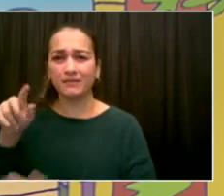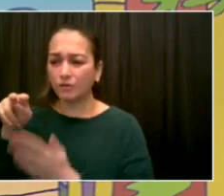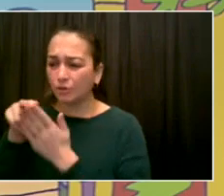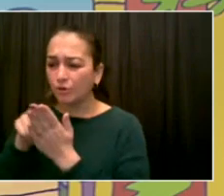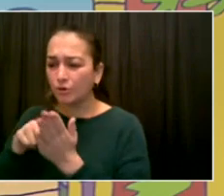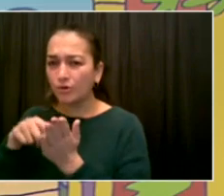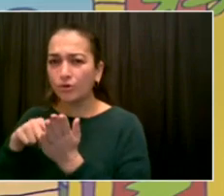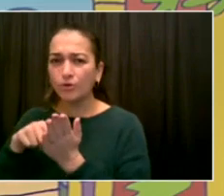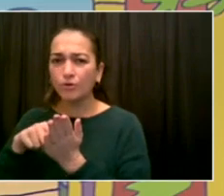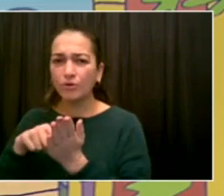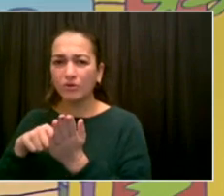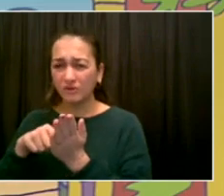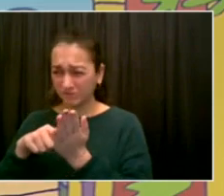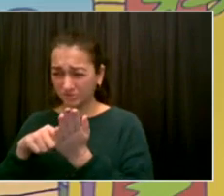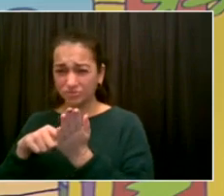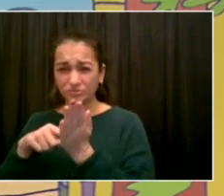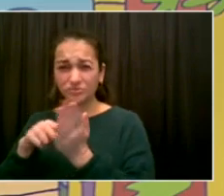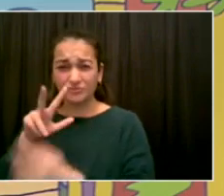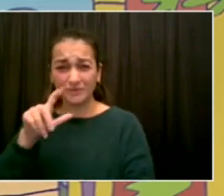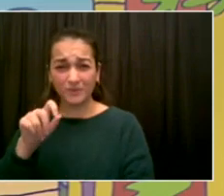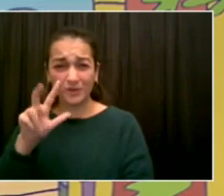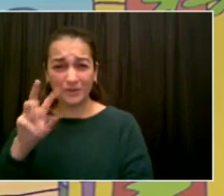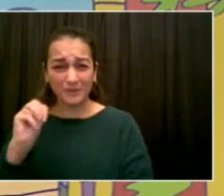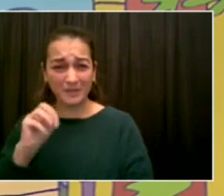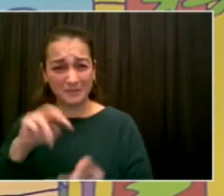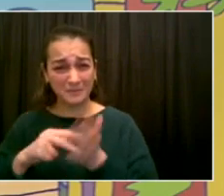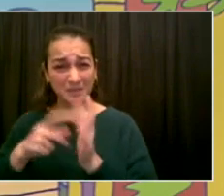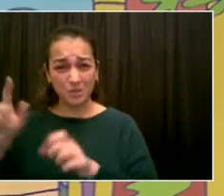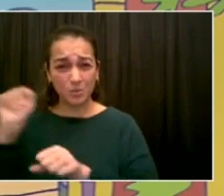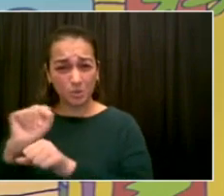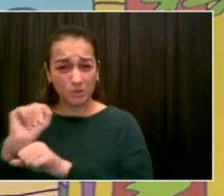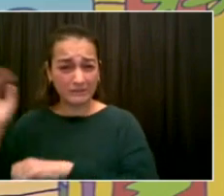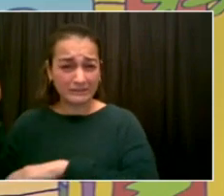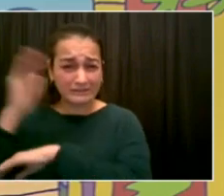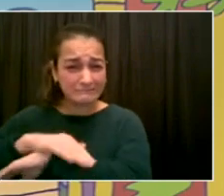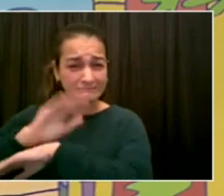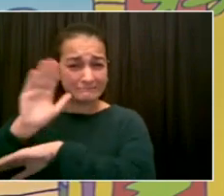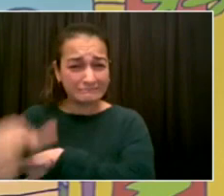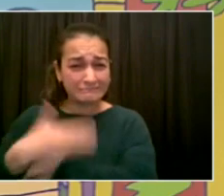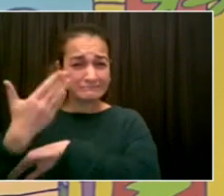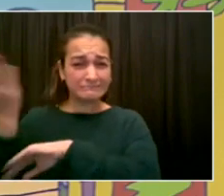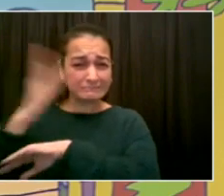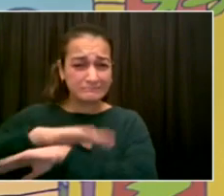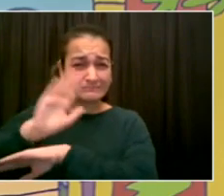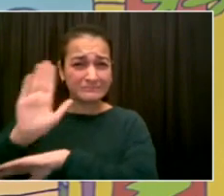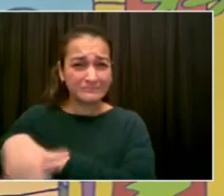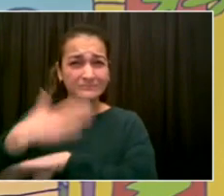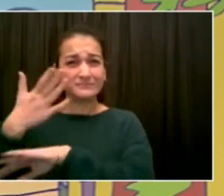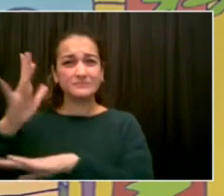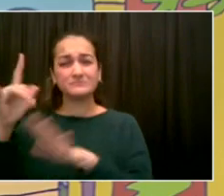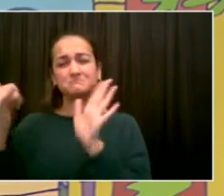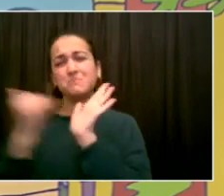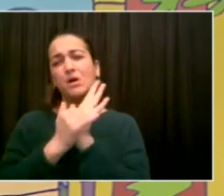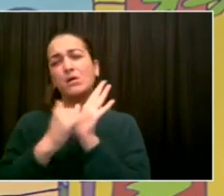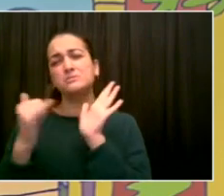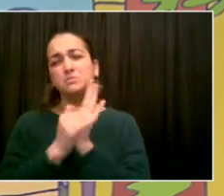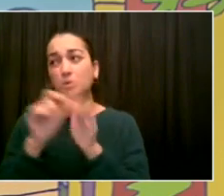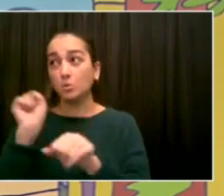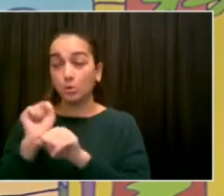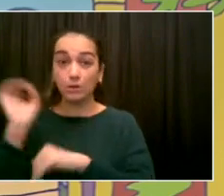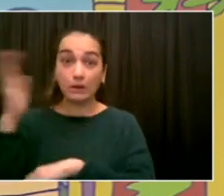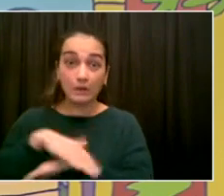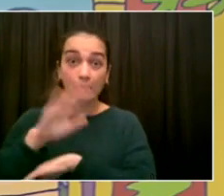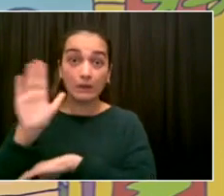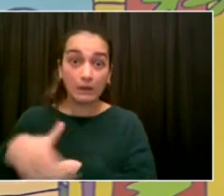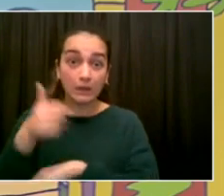commit fraud and take away resources from people who need it. That's ridiculous. It's horrible, and they're going to pay a price for that. The bottom line is they got caught.